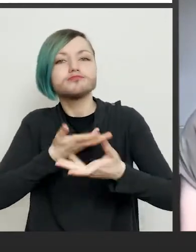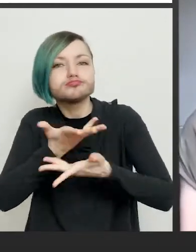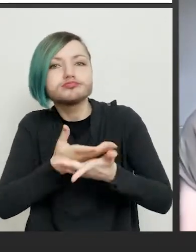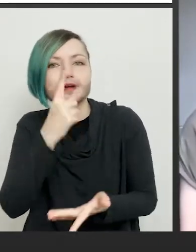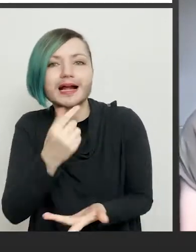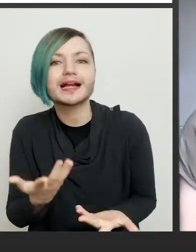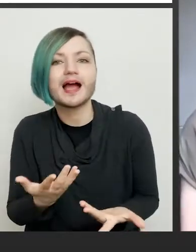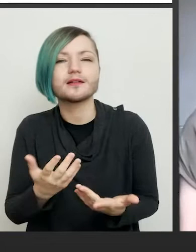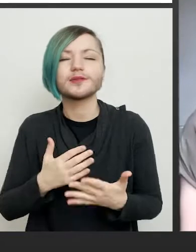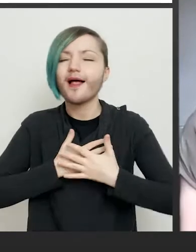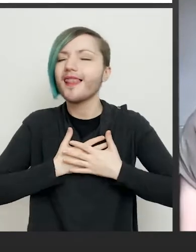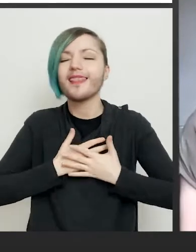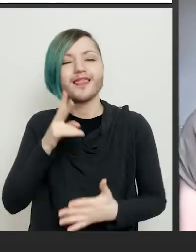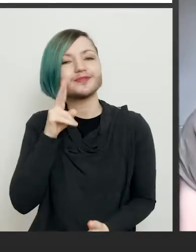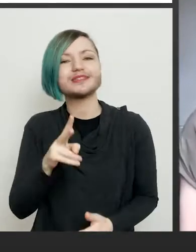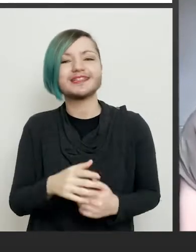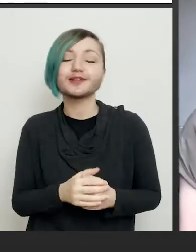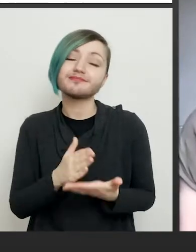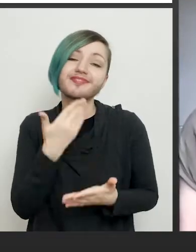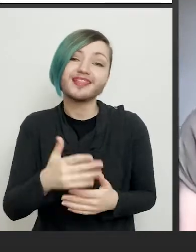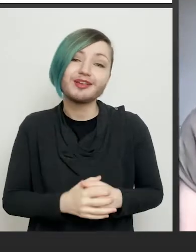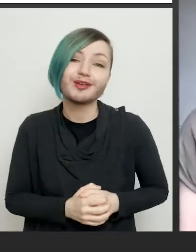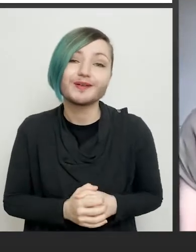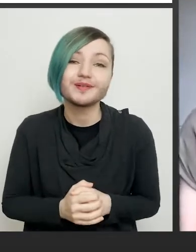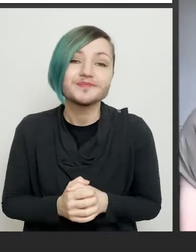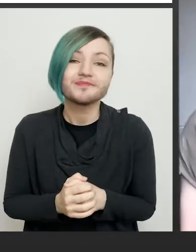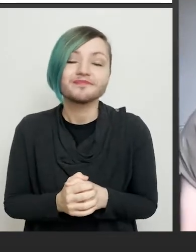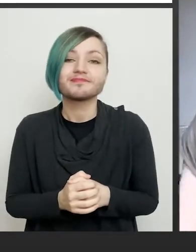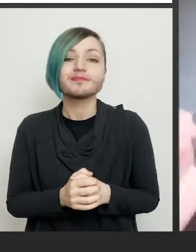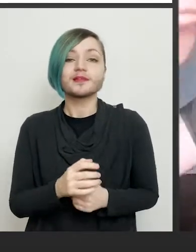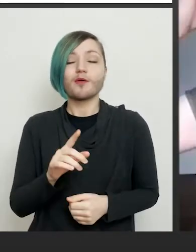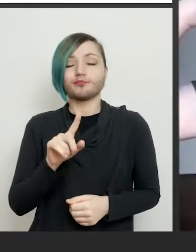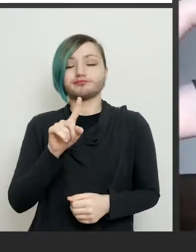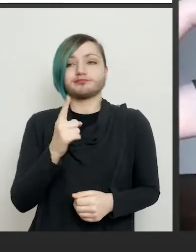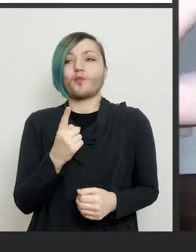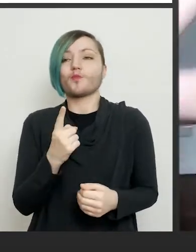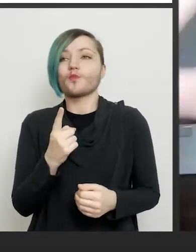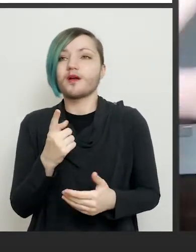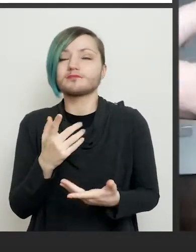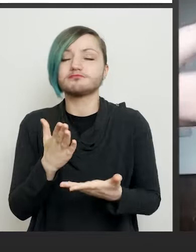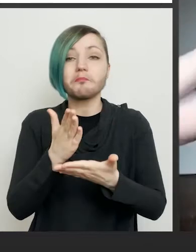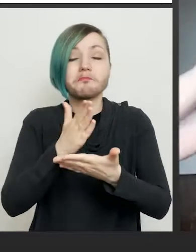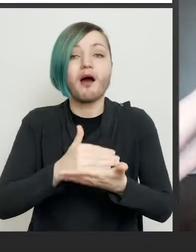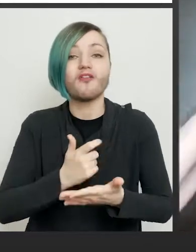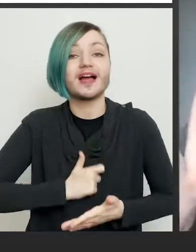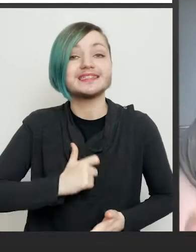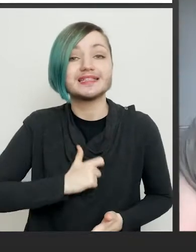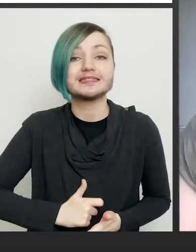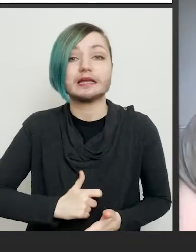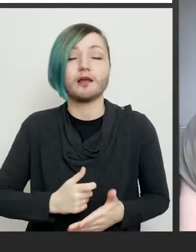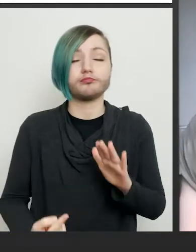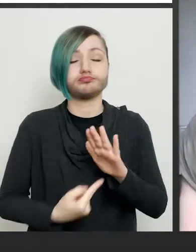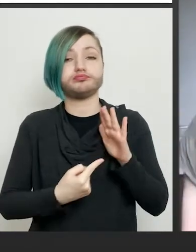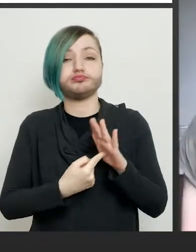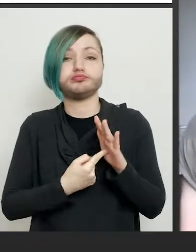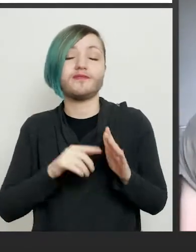to see that coming out. So thank you. And I guess one key part of everybody's identity is their